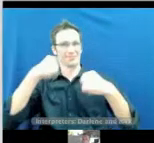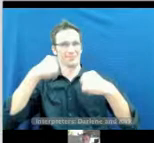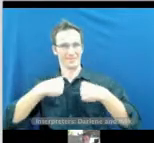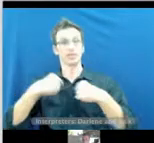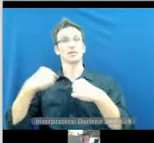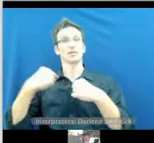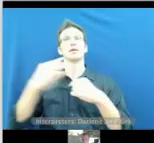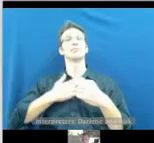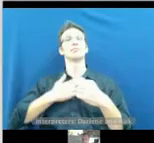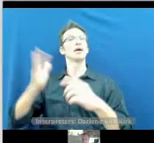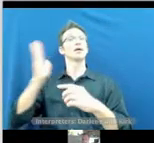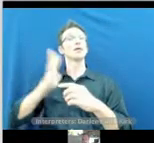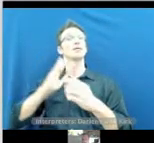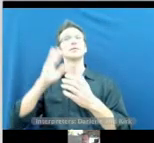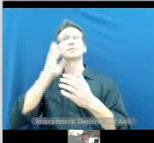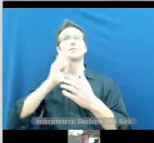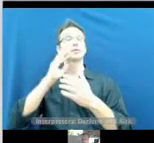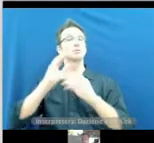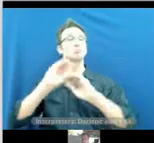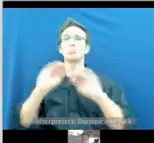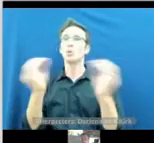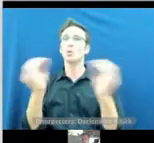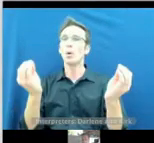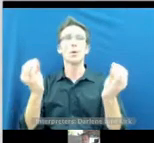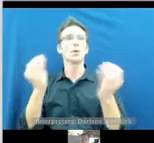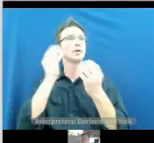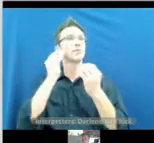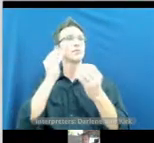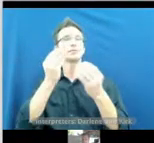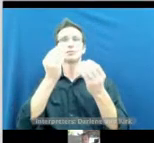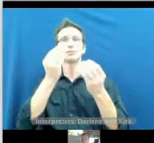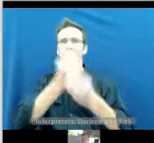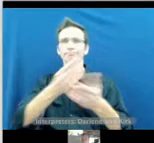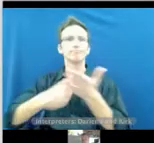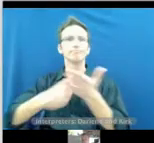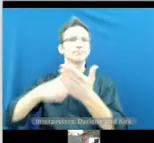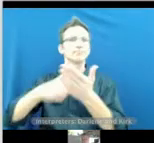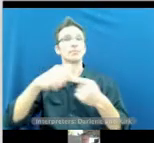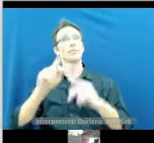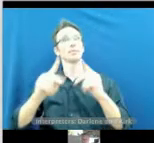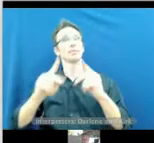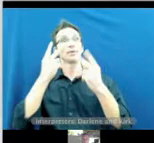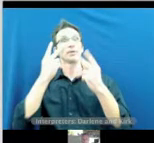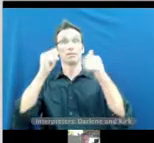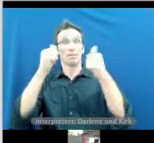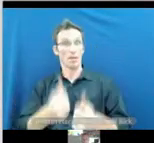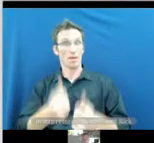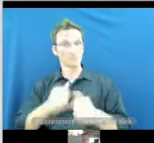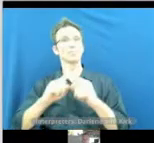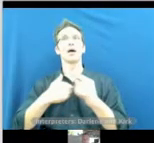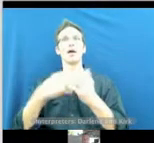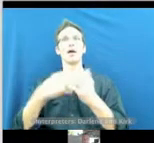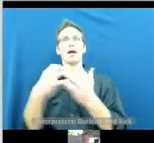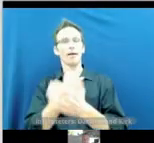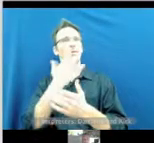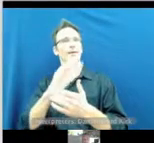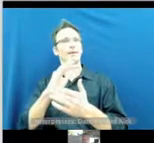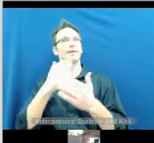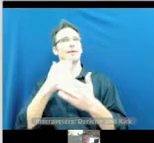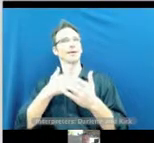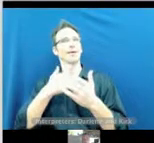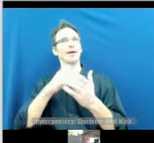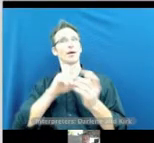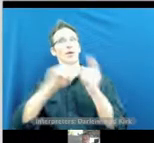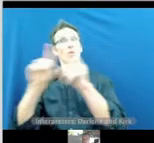blip of information mentioned about people with vision loss, but then I had the good fortune of spending every day